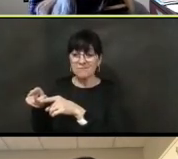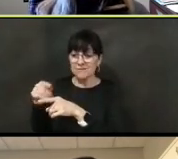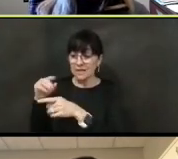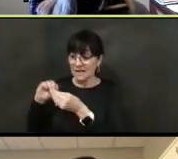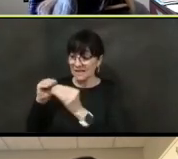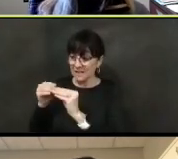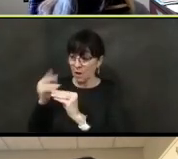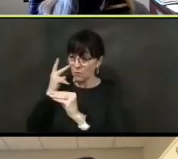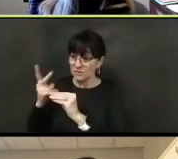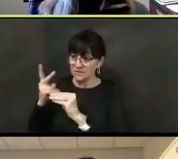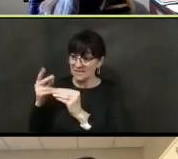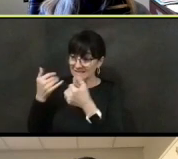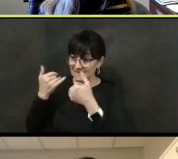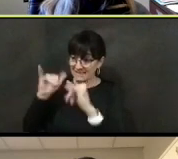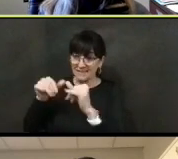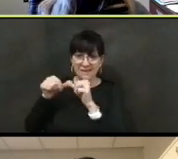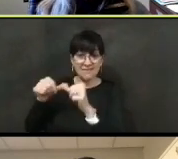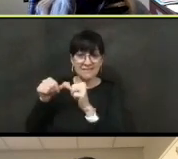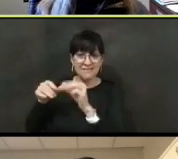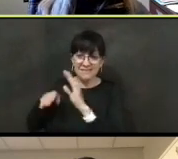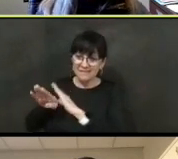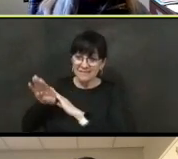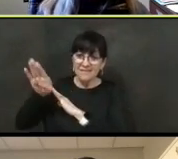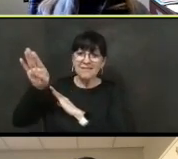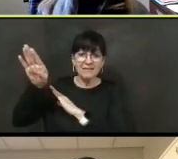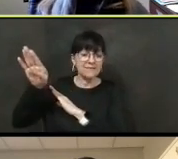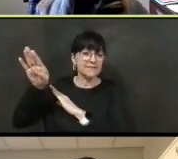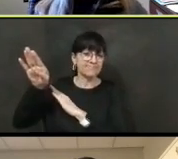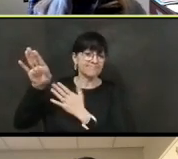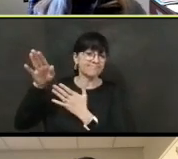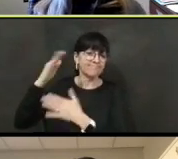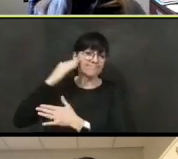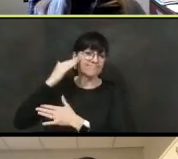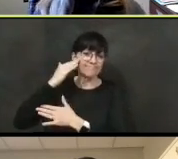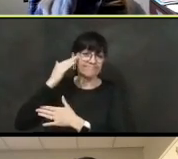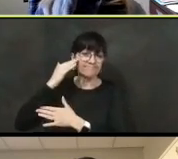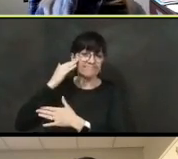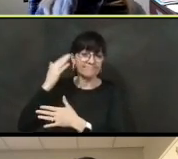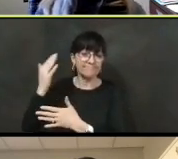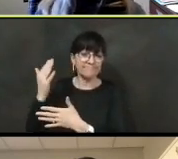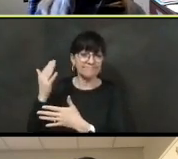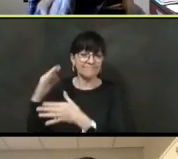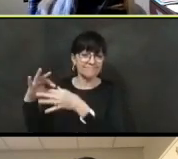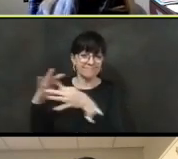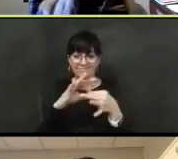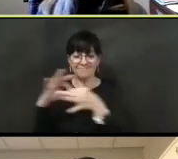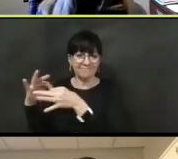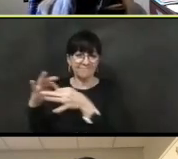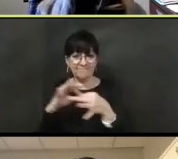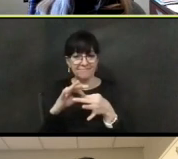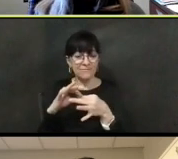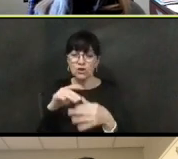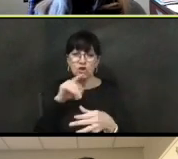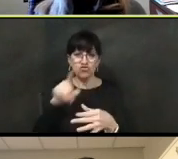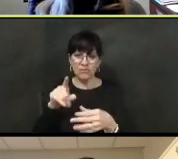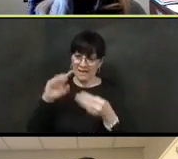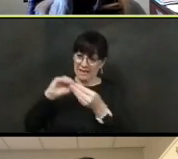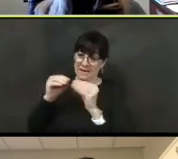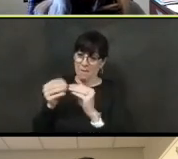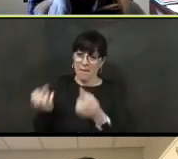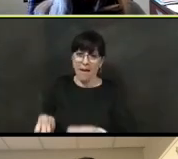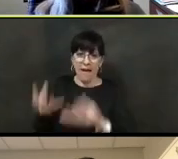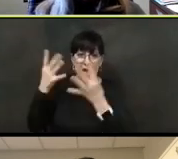Hospitalizations is a good indicator in that it's not so much dependent on how many people you test. It's really based on who's sick enough to